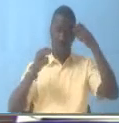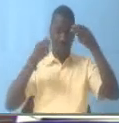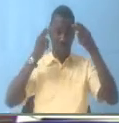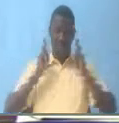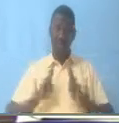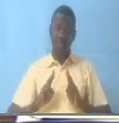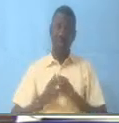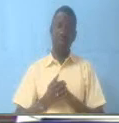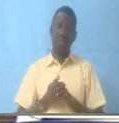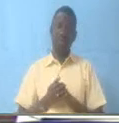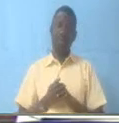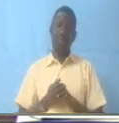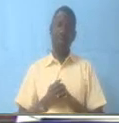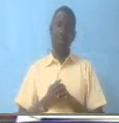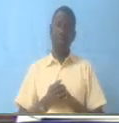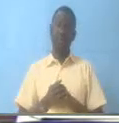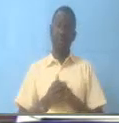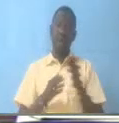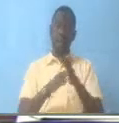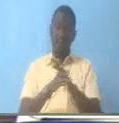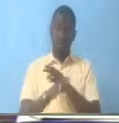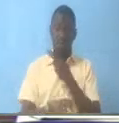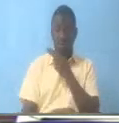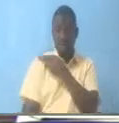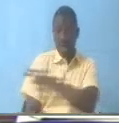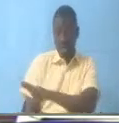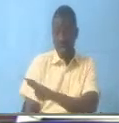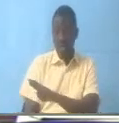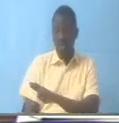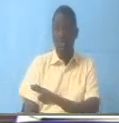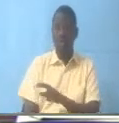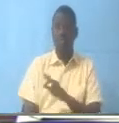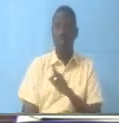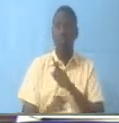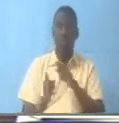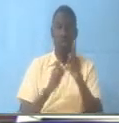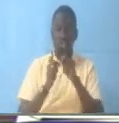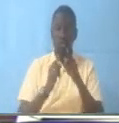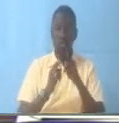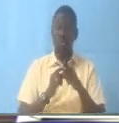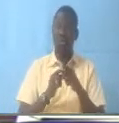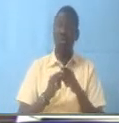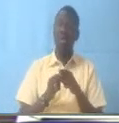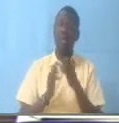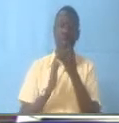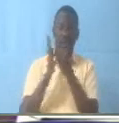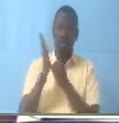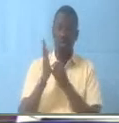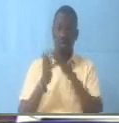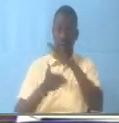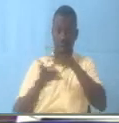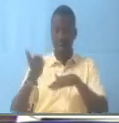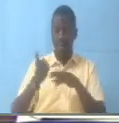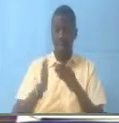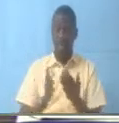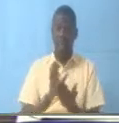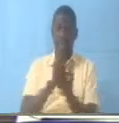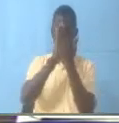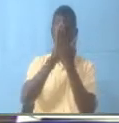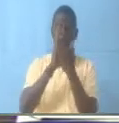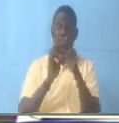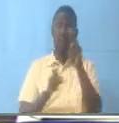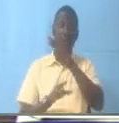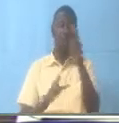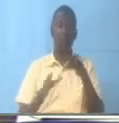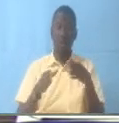you resigning, you tabled the bill before the National Assembly. balaa nga bàyyi liggéey bi nag dafa am loo teewal ci kanami néegi député yi pour